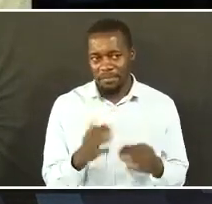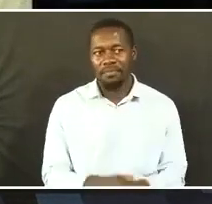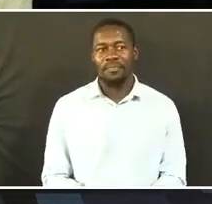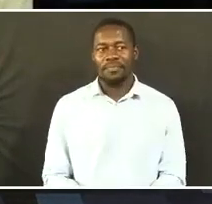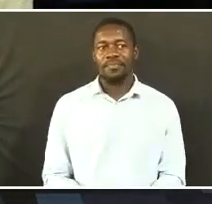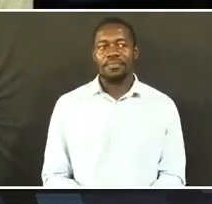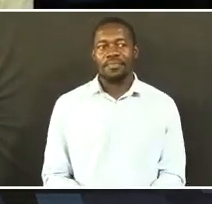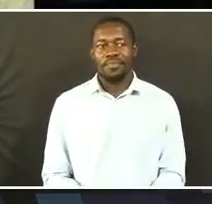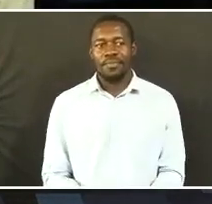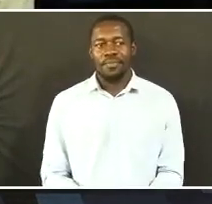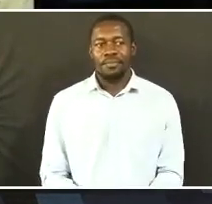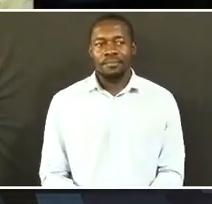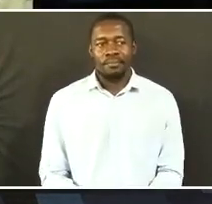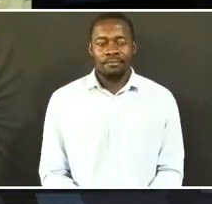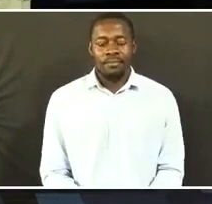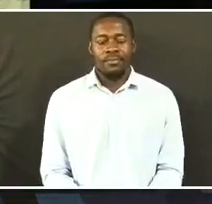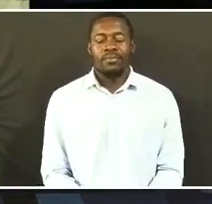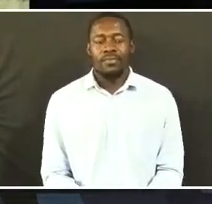living